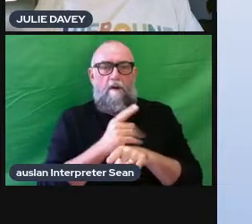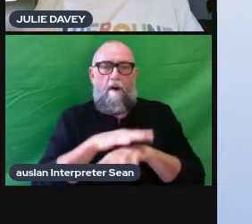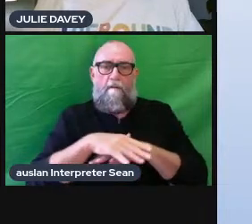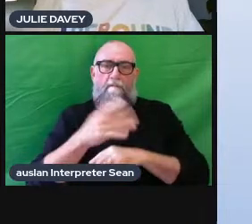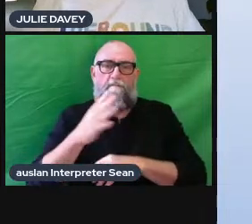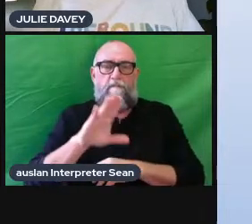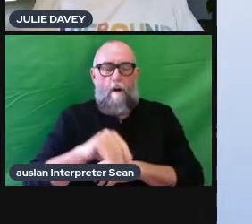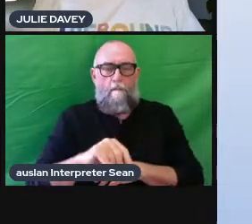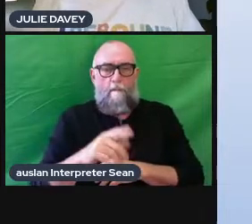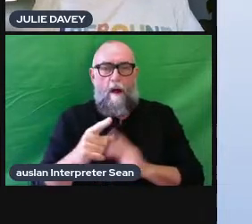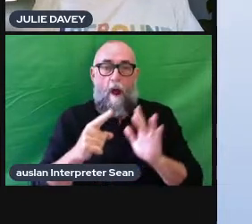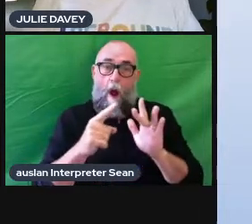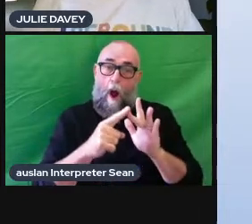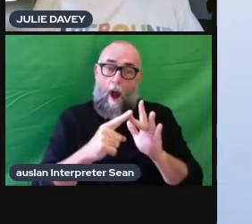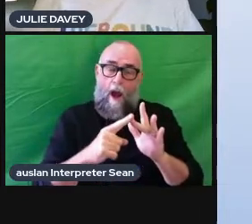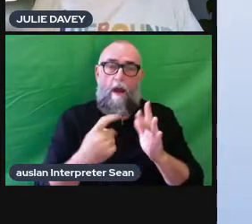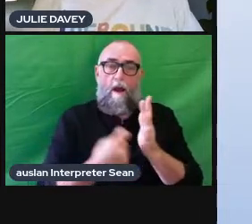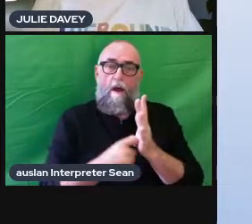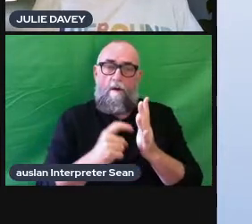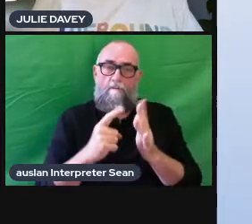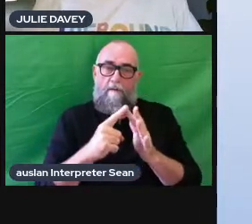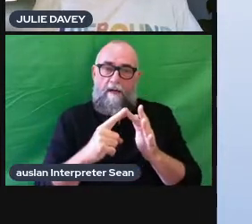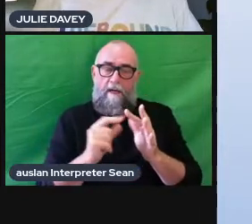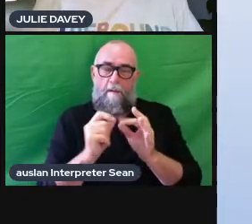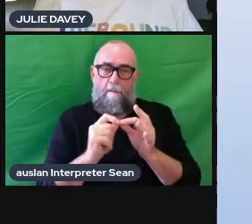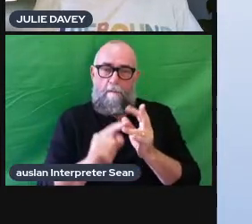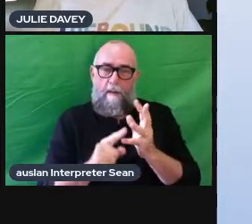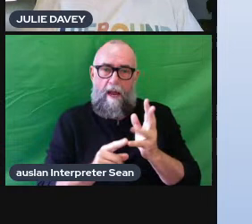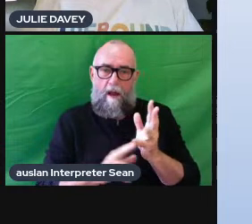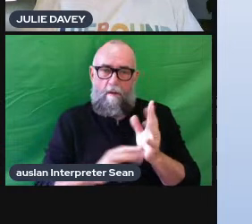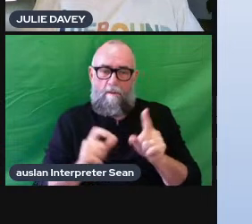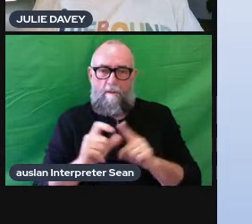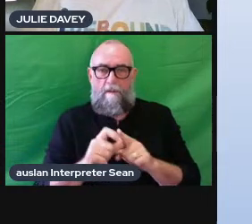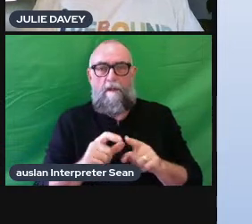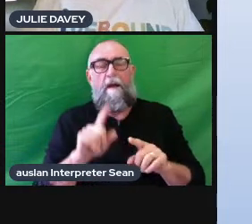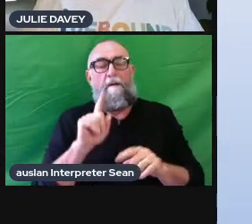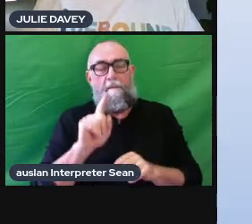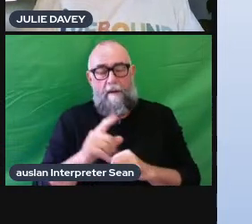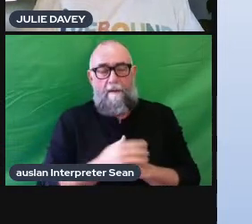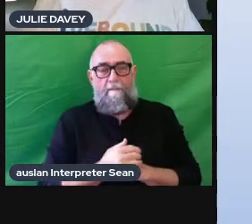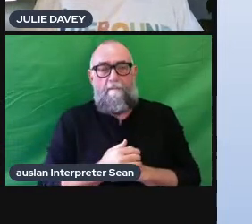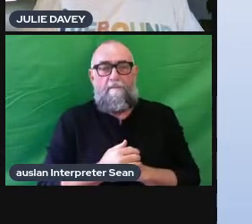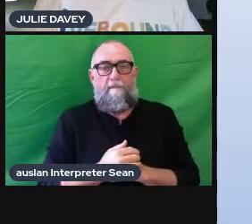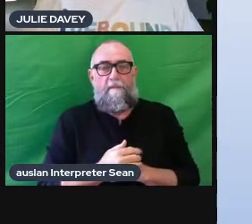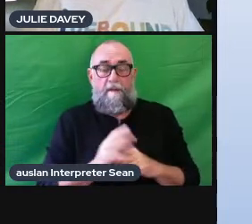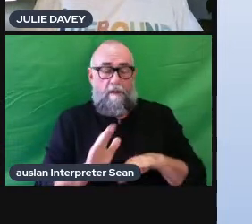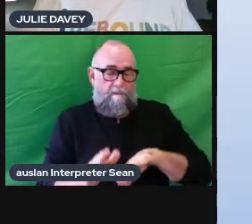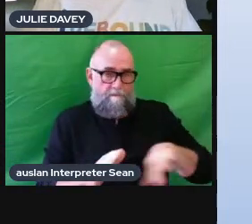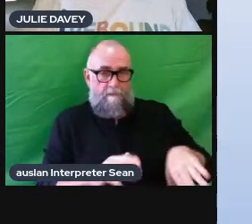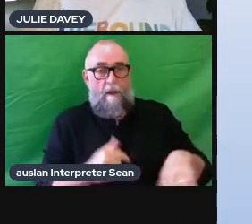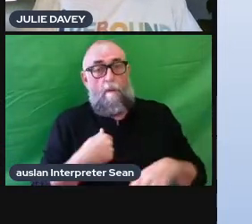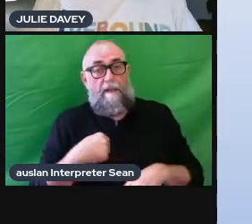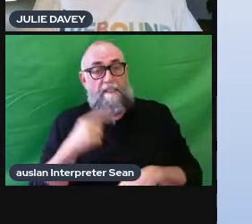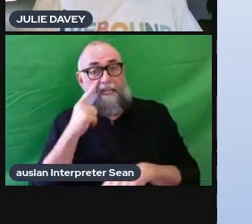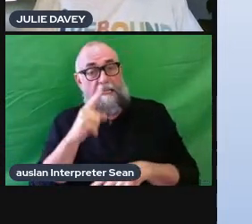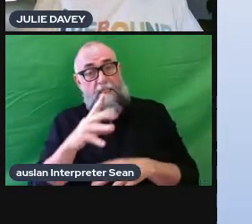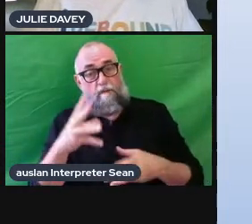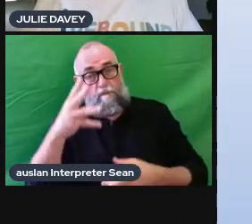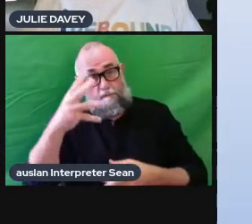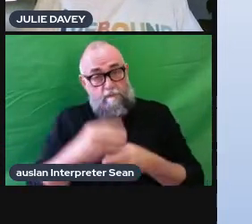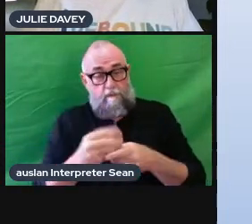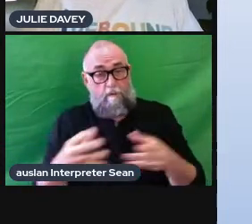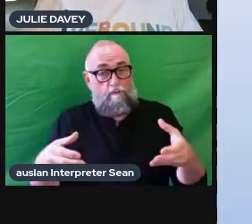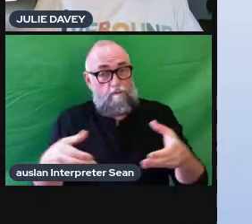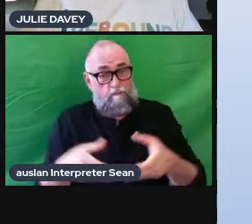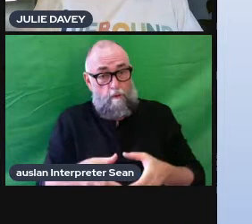of that group. And we were co-researchers with the researchers from HMRI